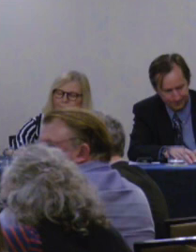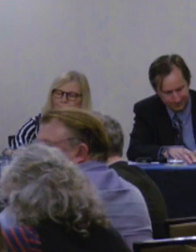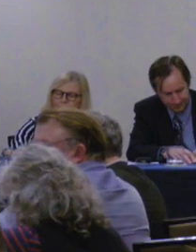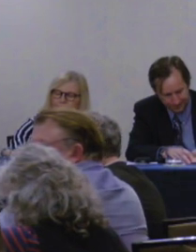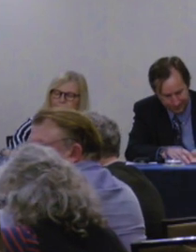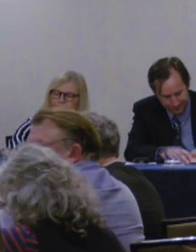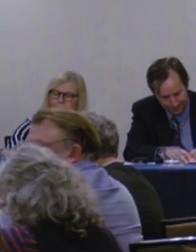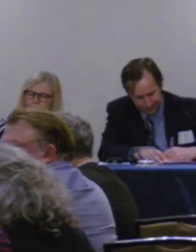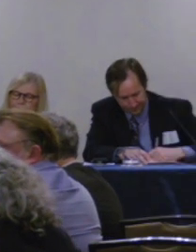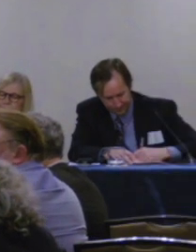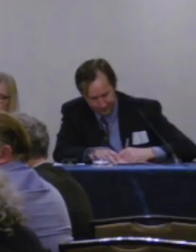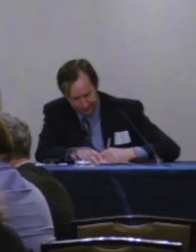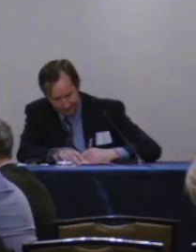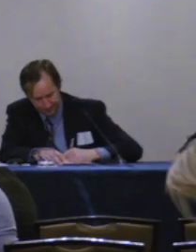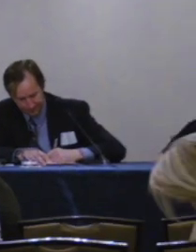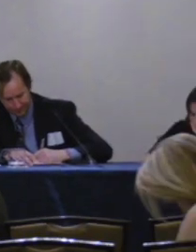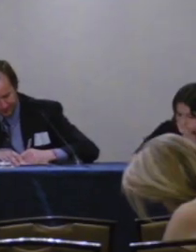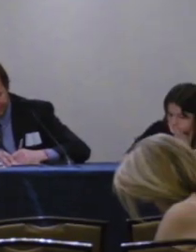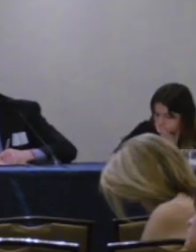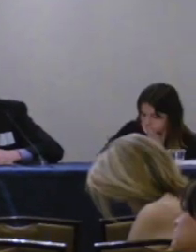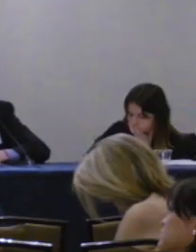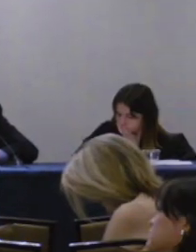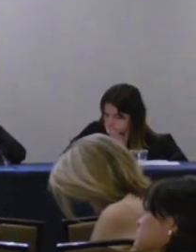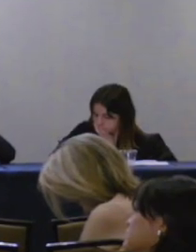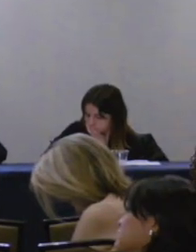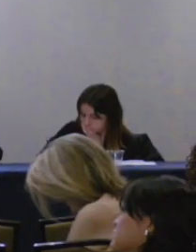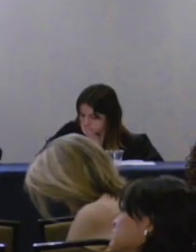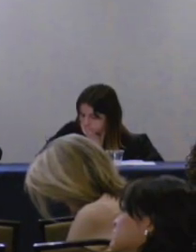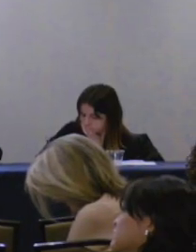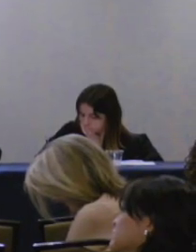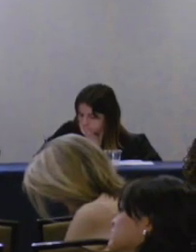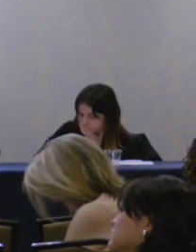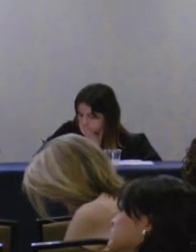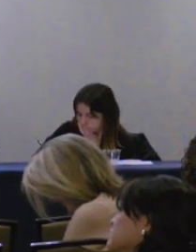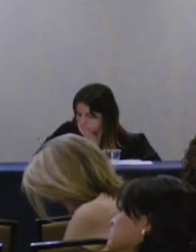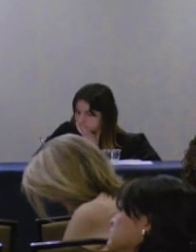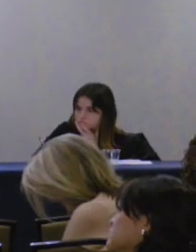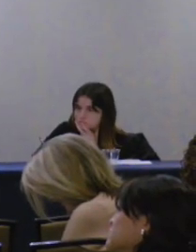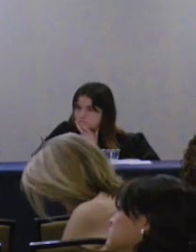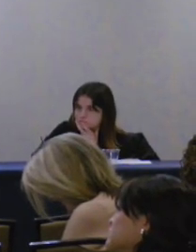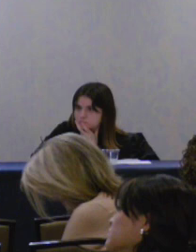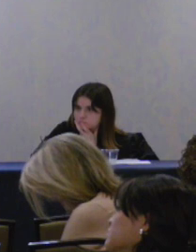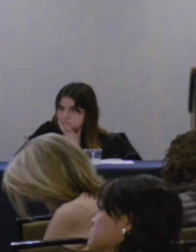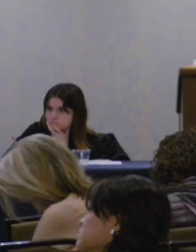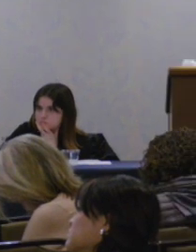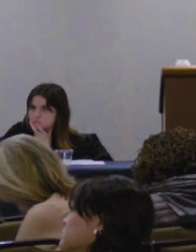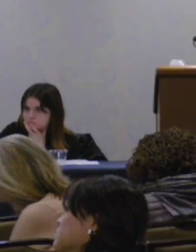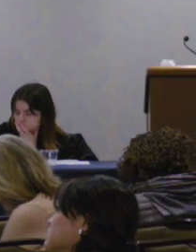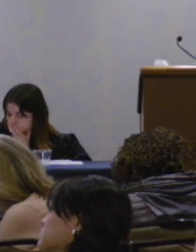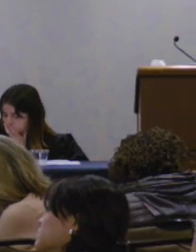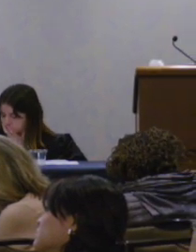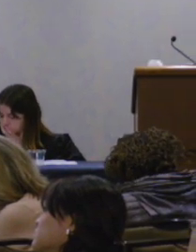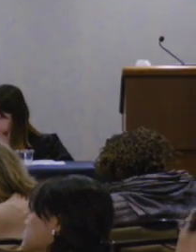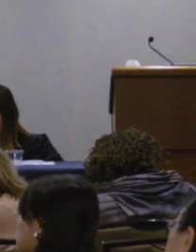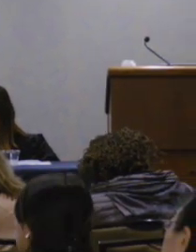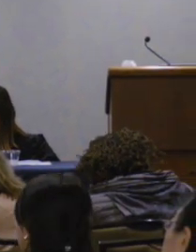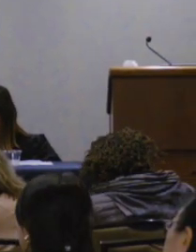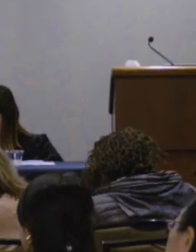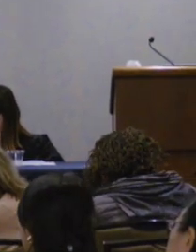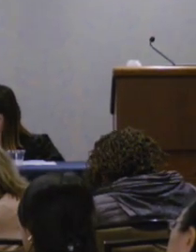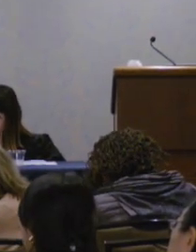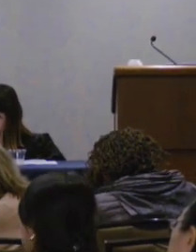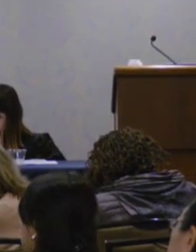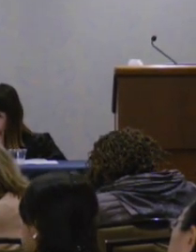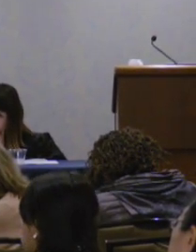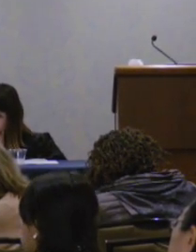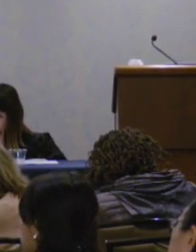whereby teachers don't receive kind of initial training, but it's one of the teachers is selected as a facilitator to go